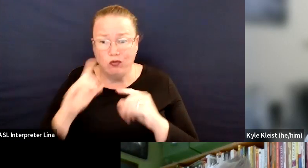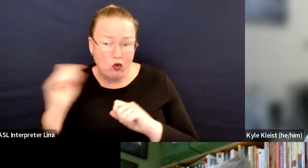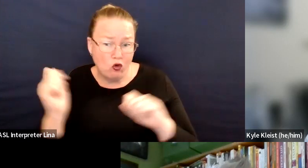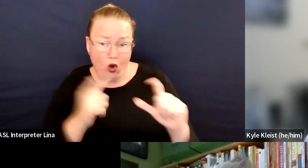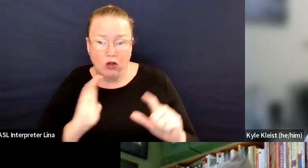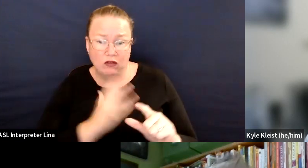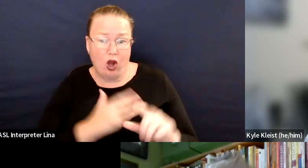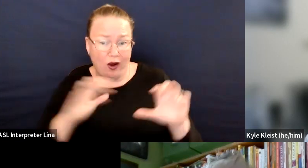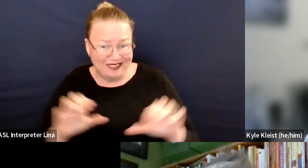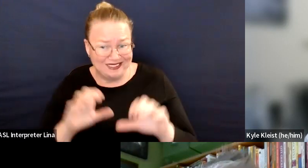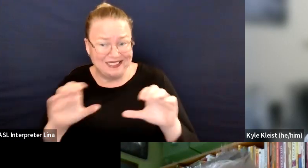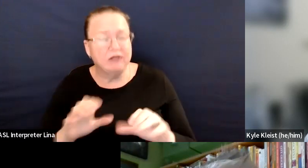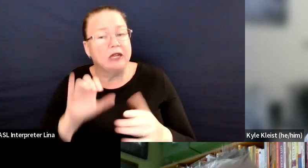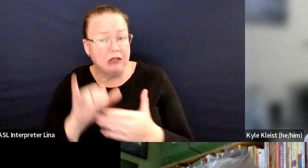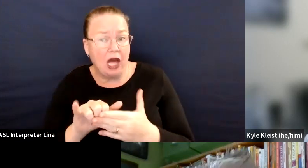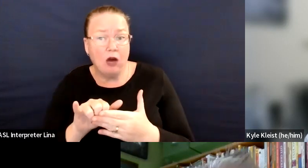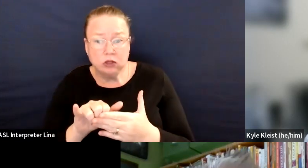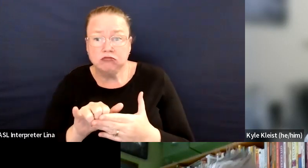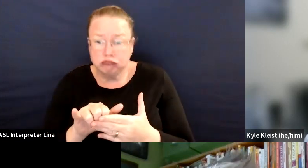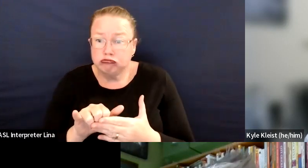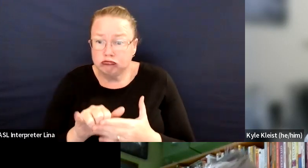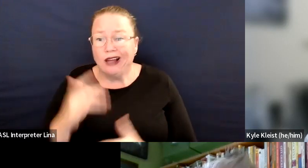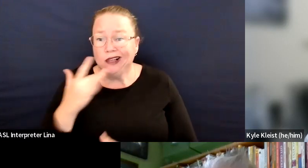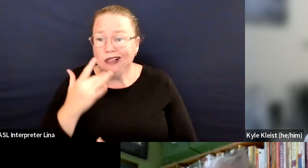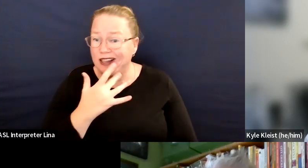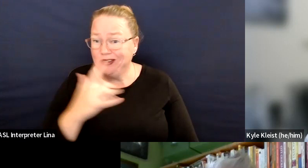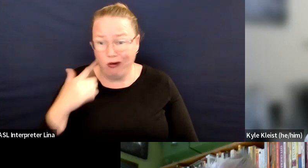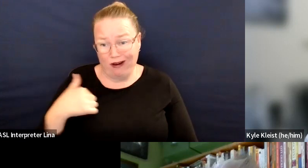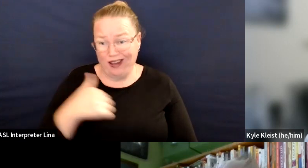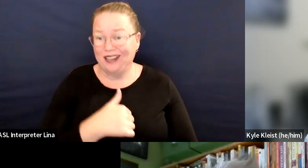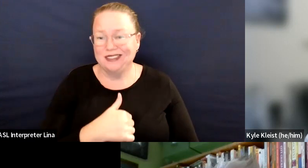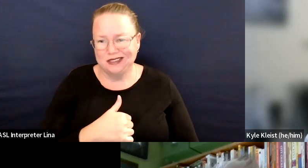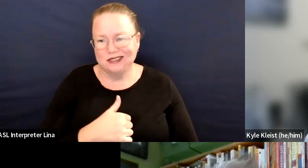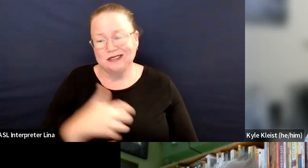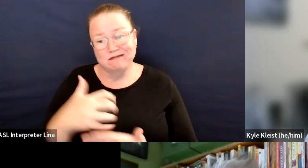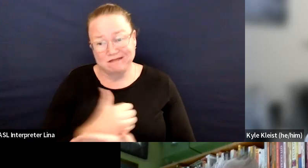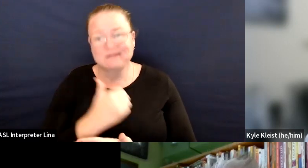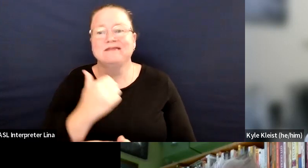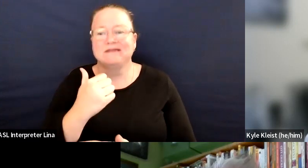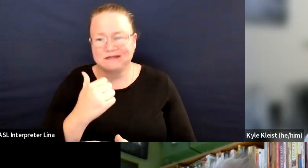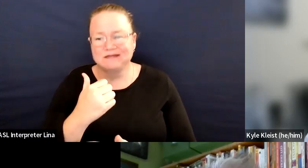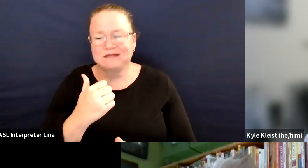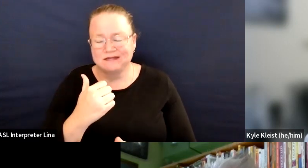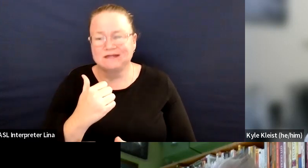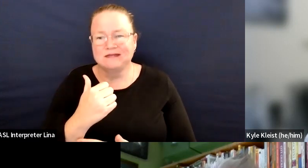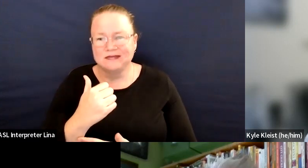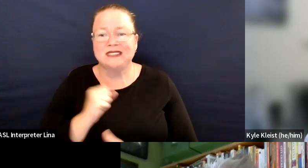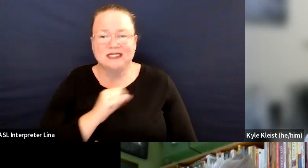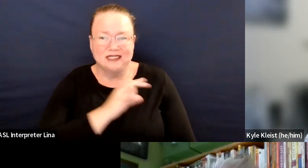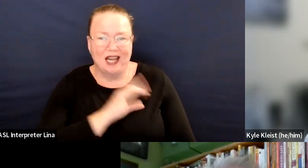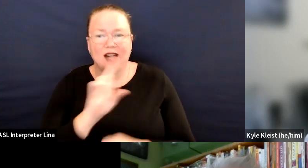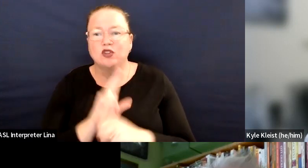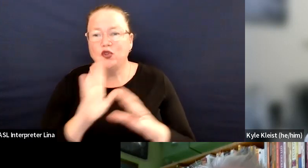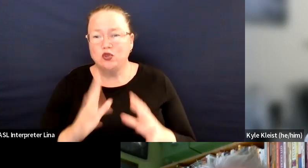our activities. So that was a lucky for us, or fortunate, that staff and consumers